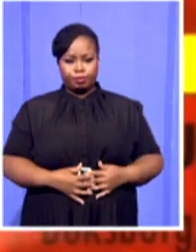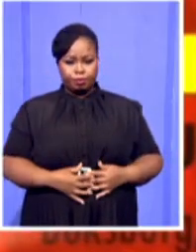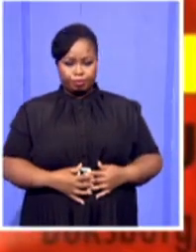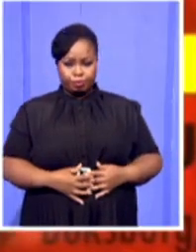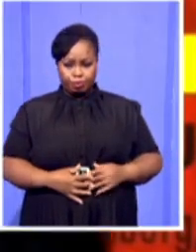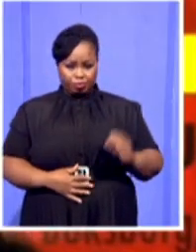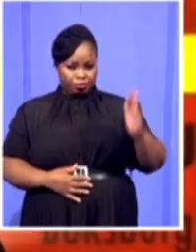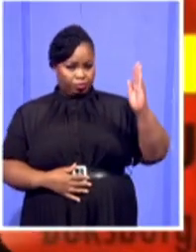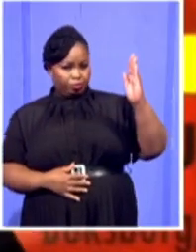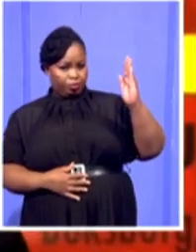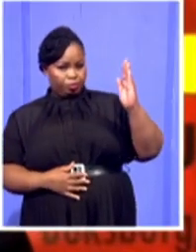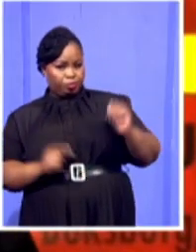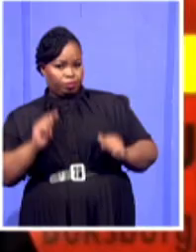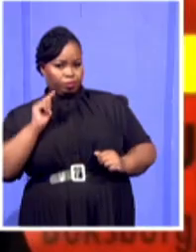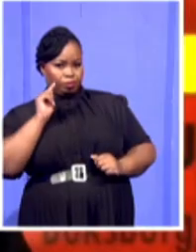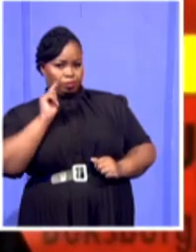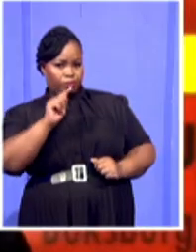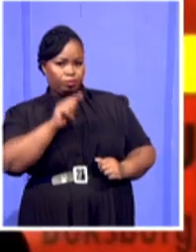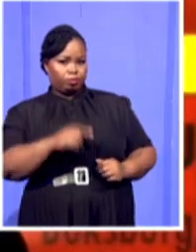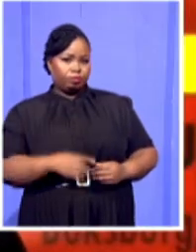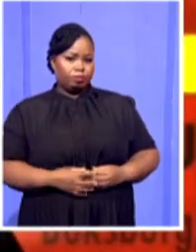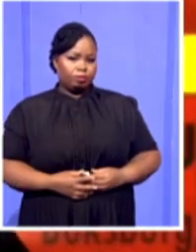There was a hand here.